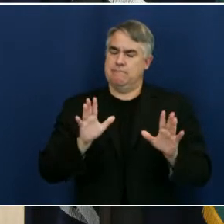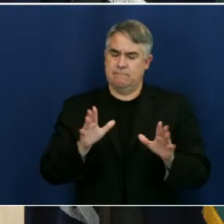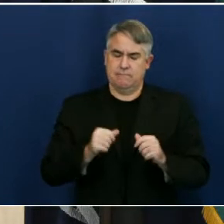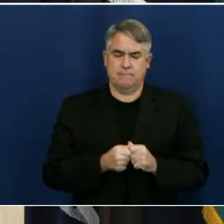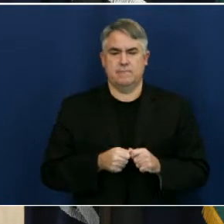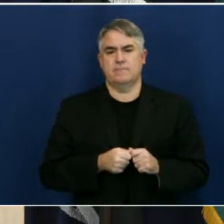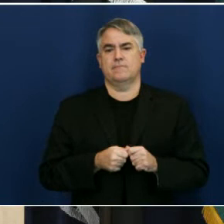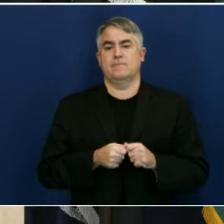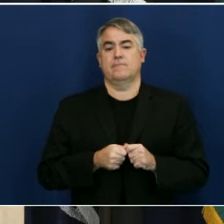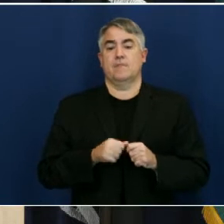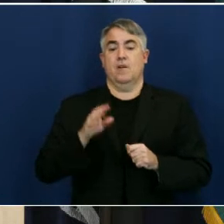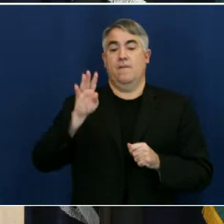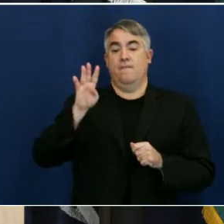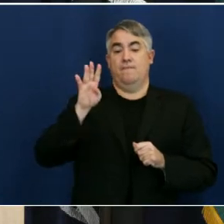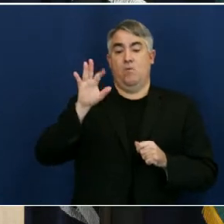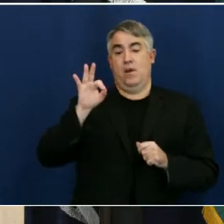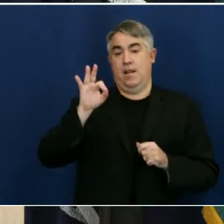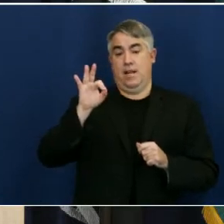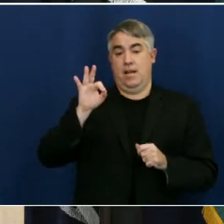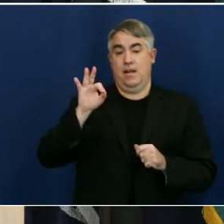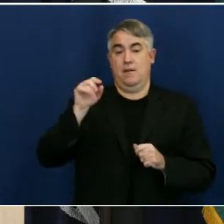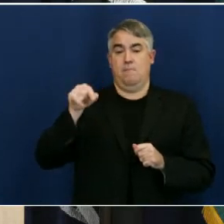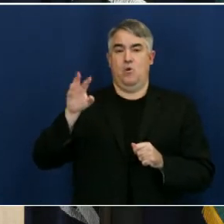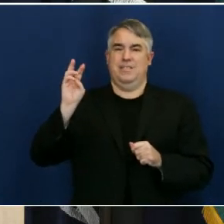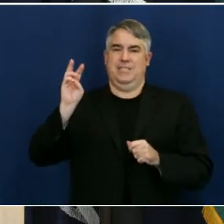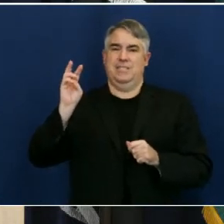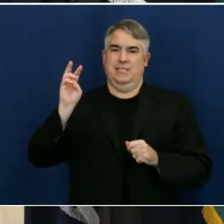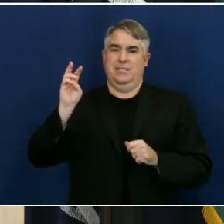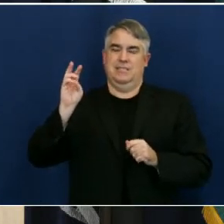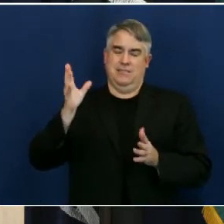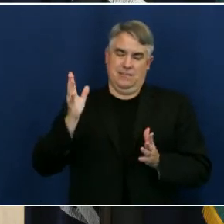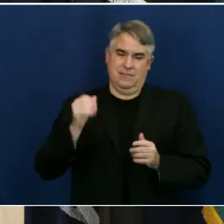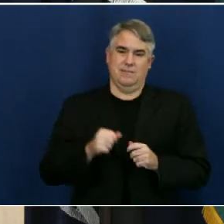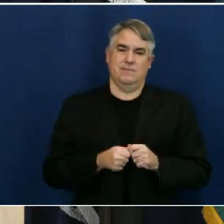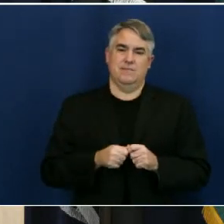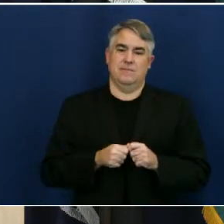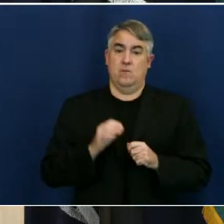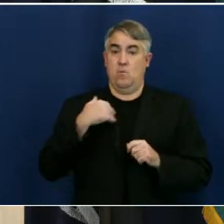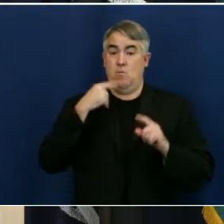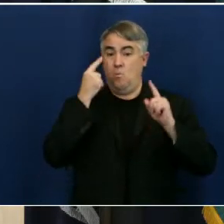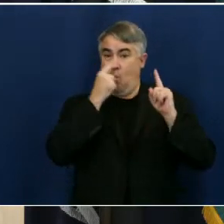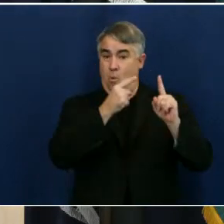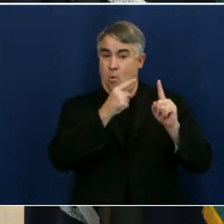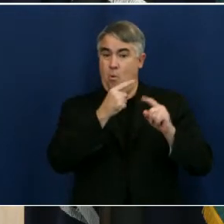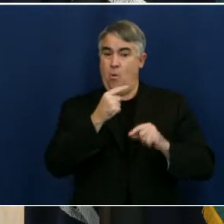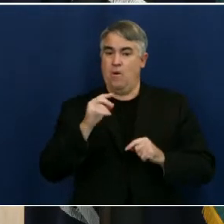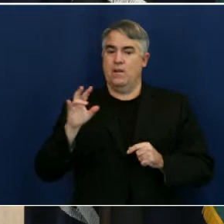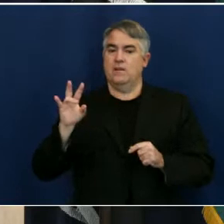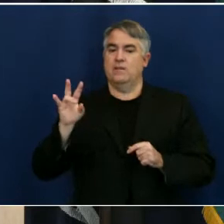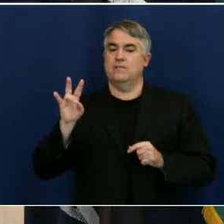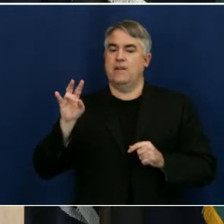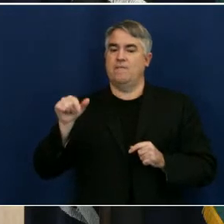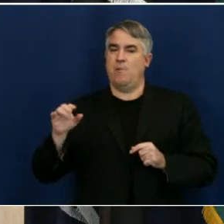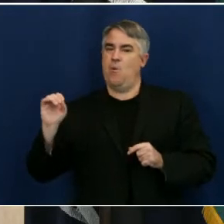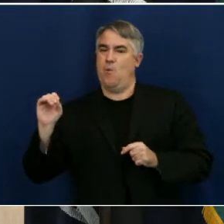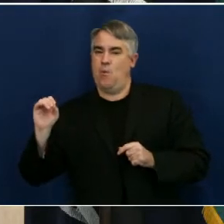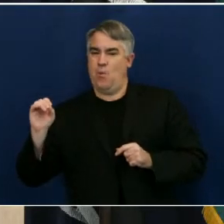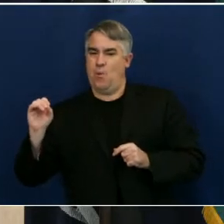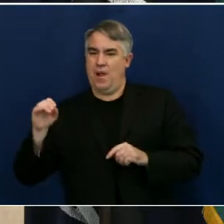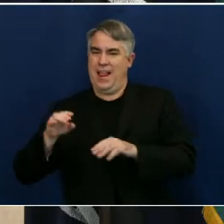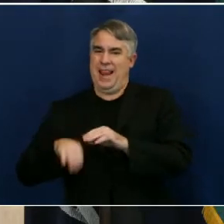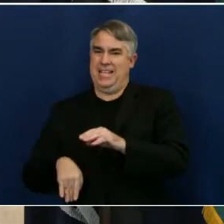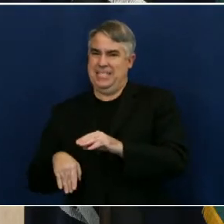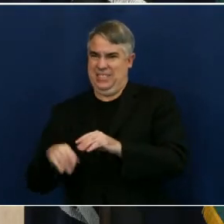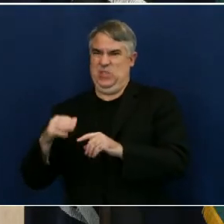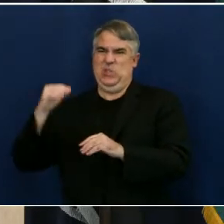was 49.6. And if you remember, we have to get to 7.0 or below to send into that next red